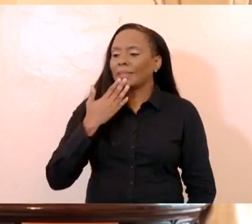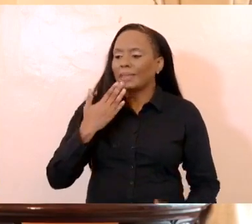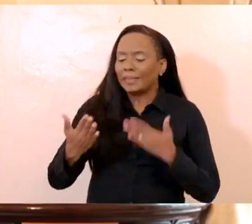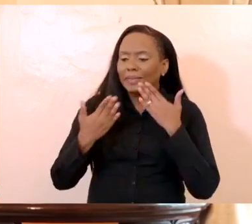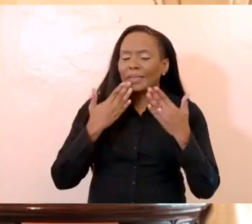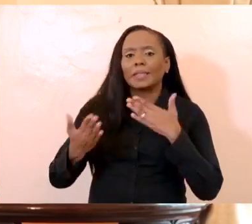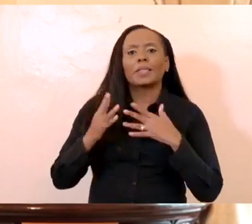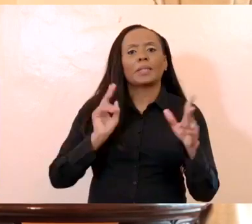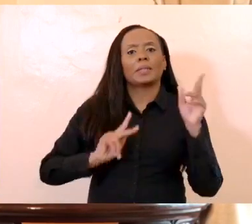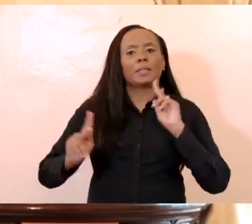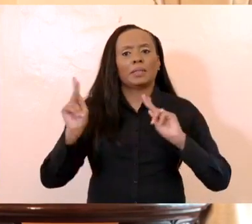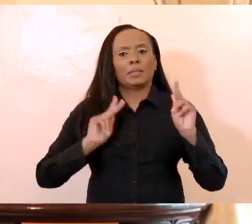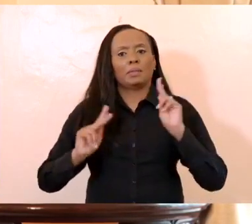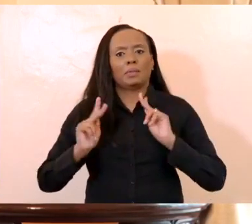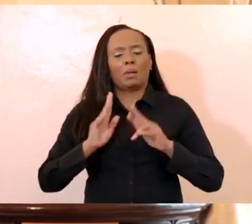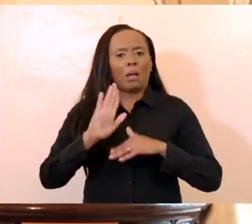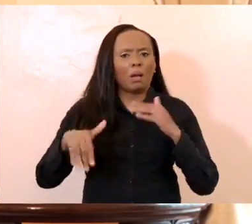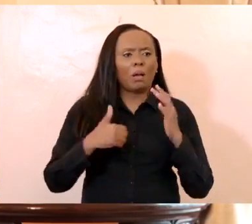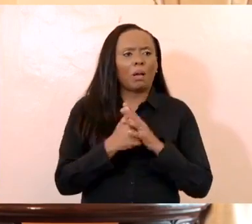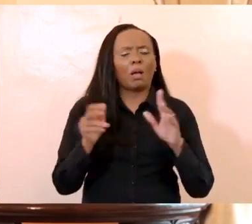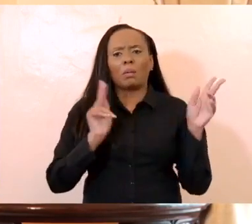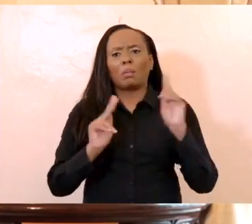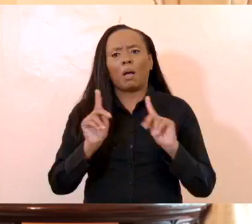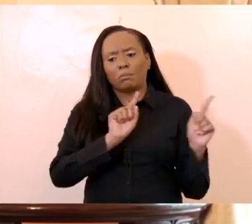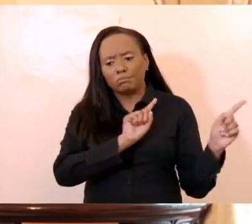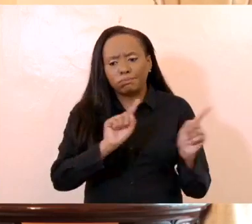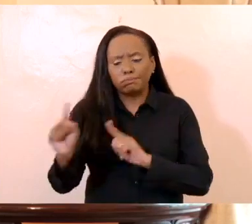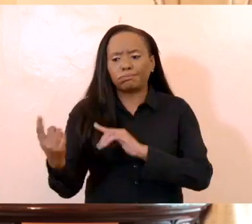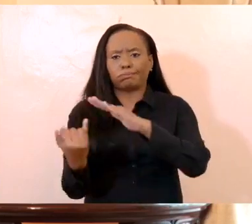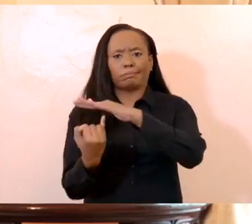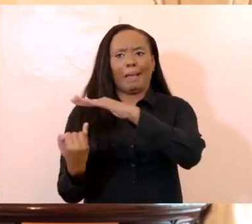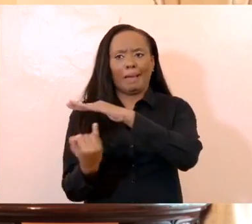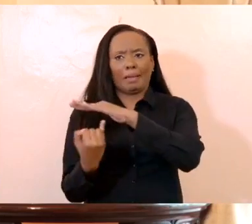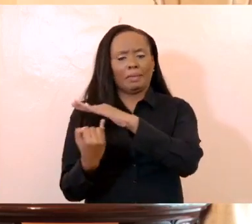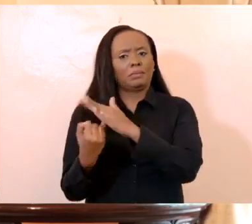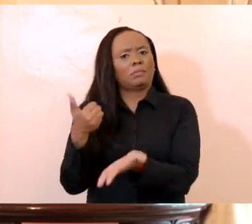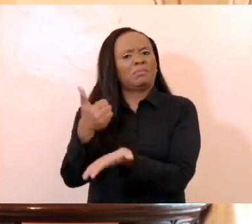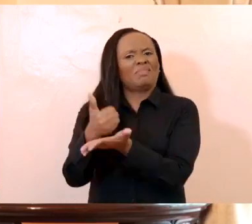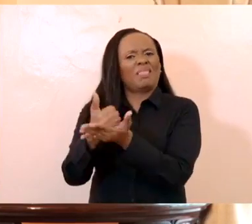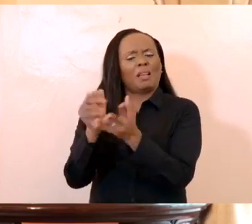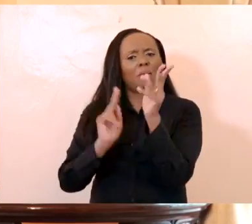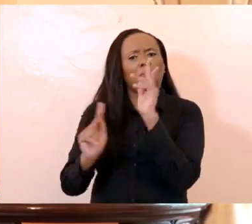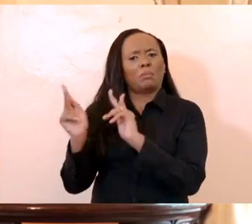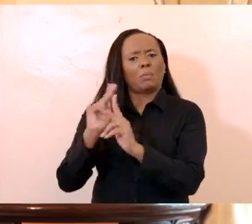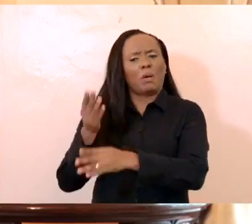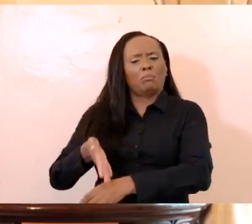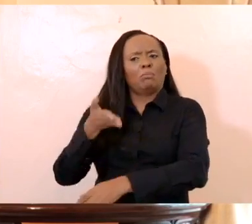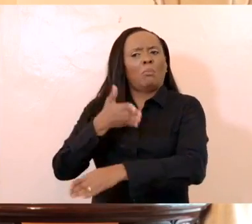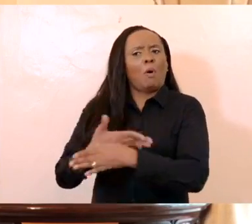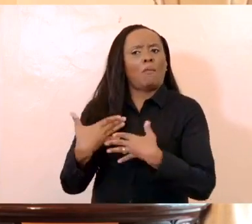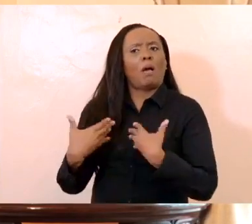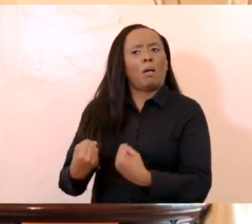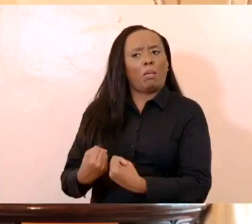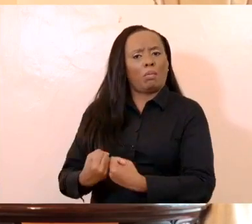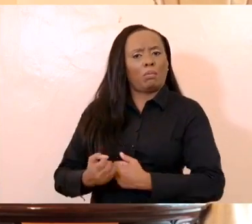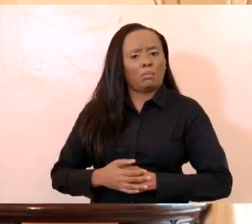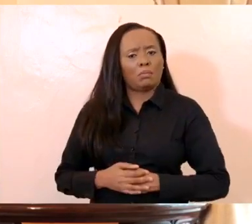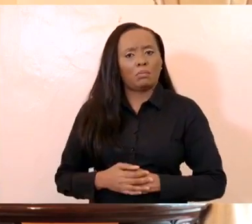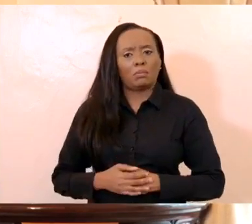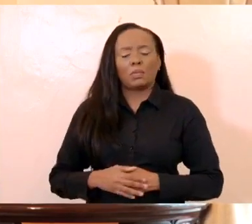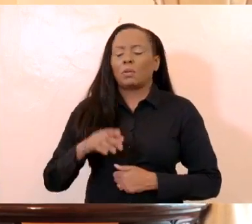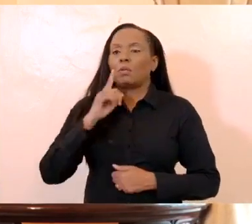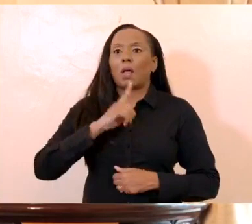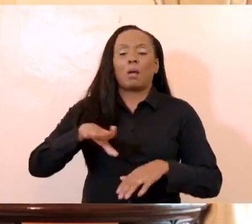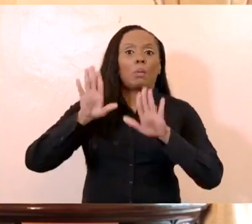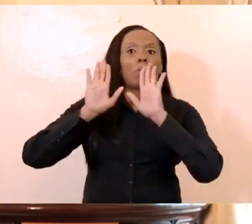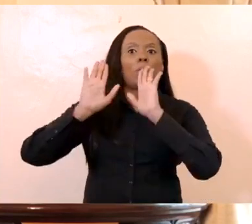Health and those who were on site with our isolation care facility who have provided excellent